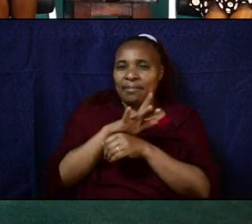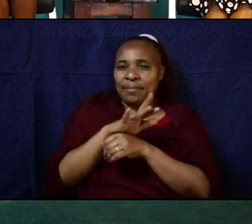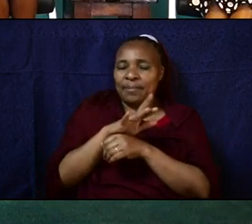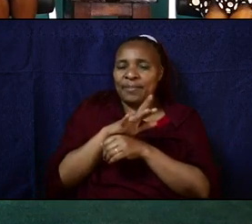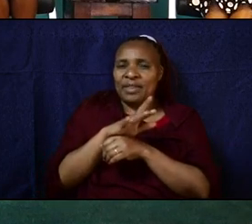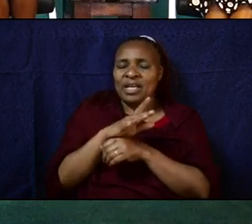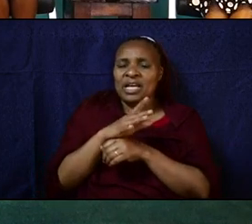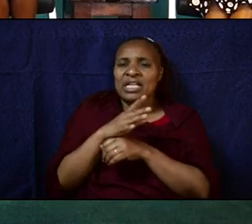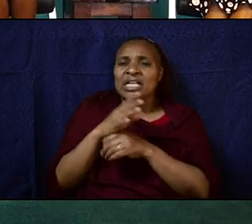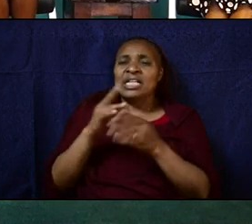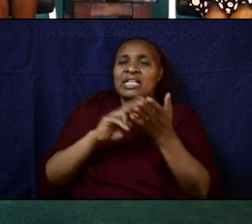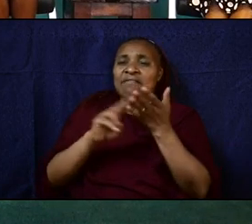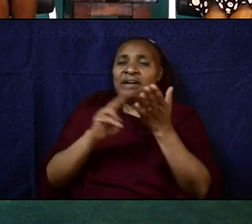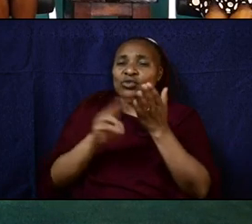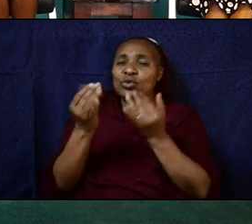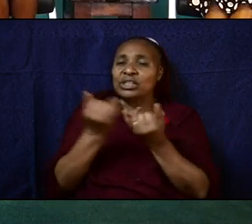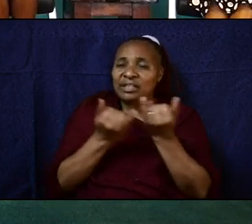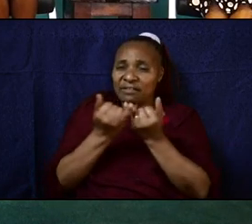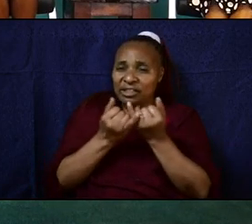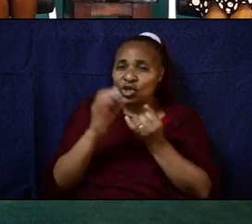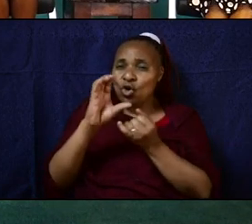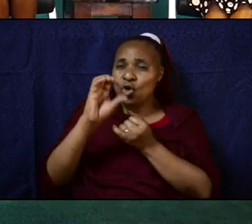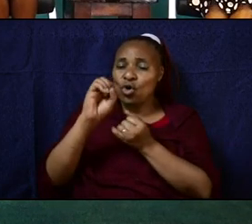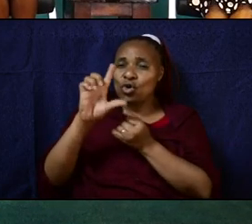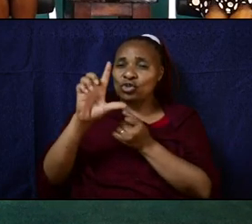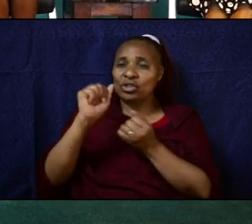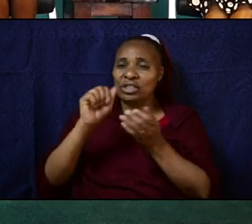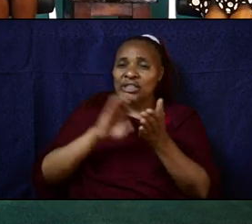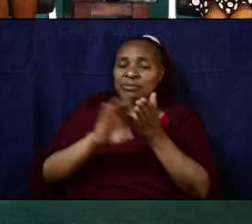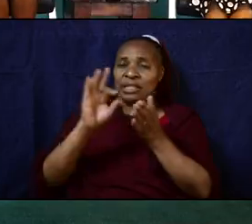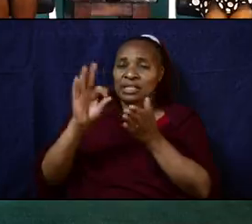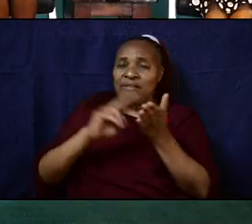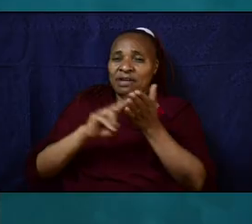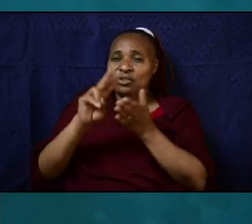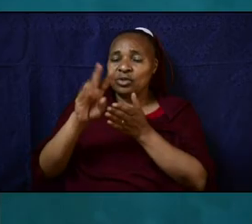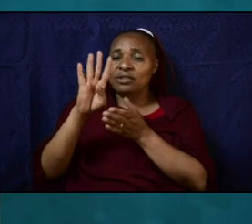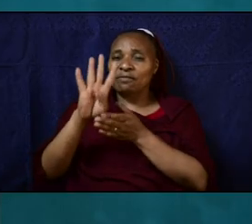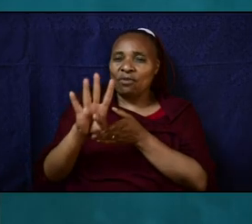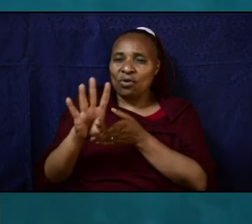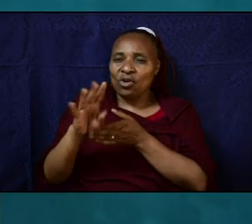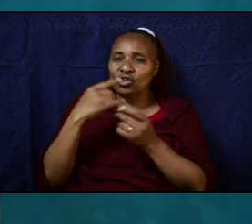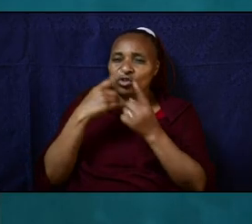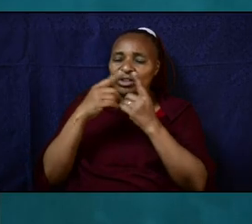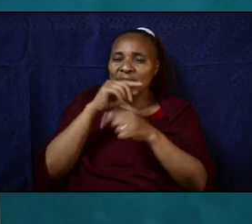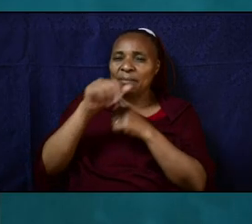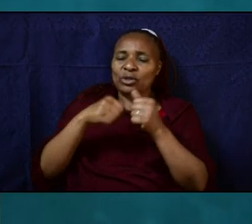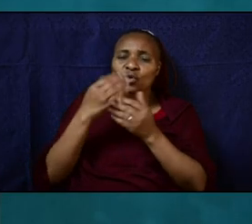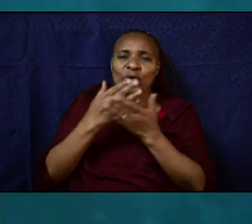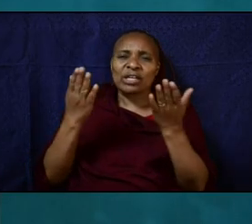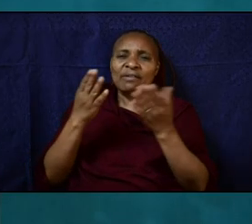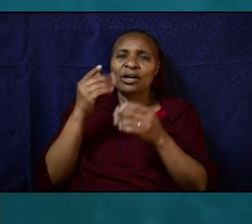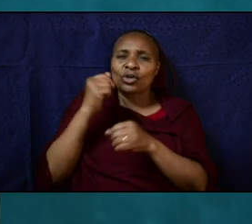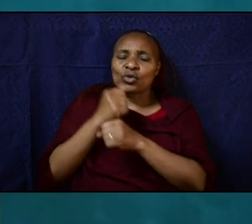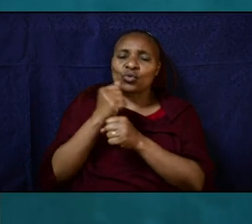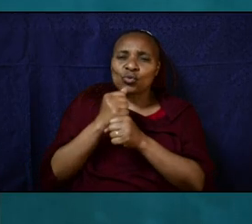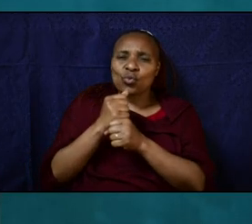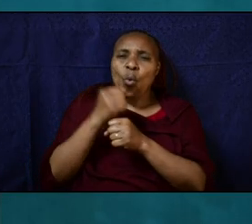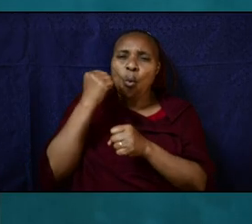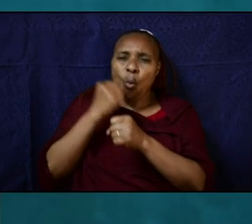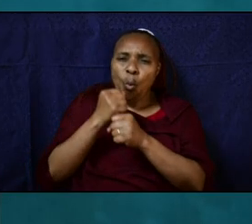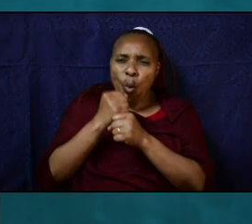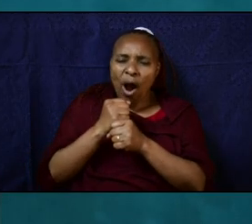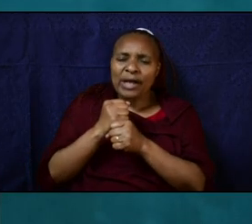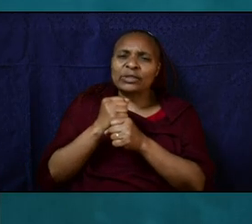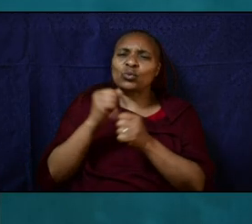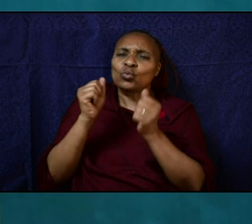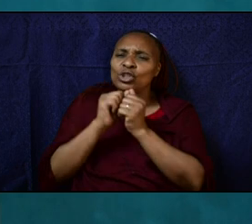The verse for the Sabbath section was Colossians 3:23-24, and it talks about whatever you do, work at it with